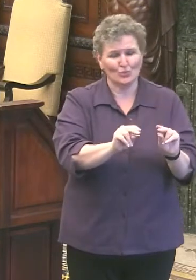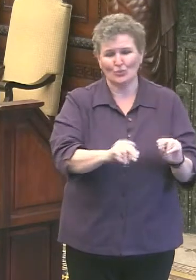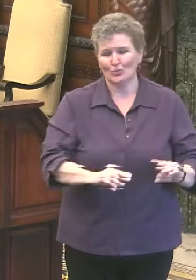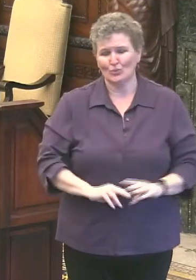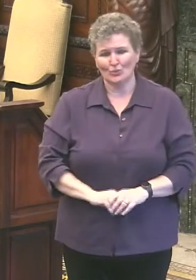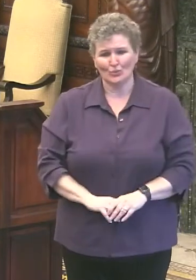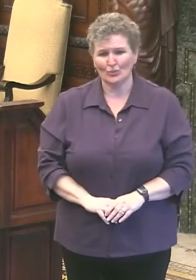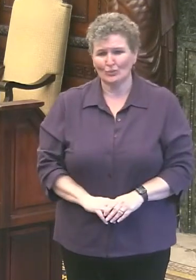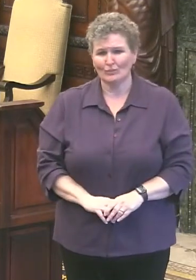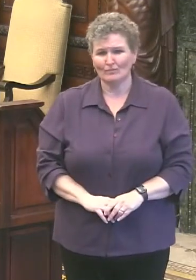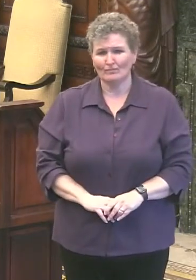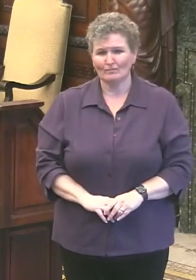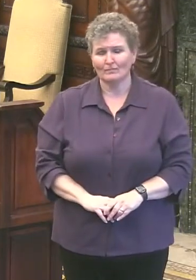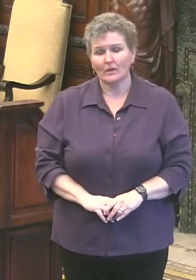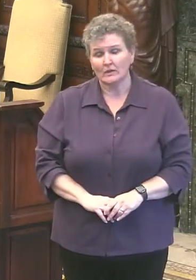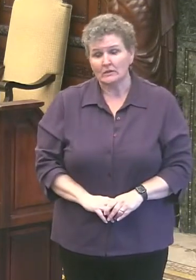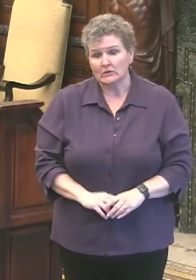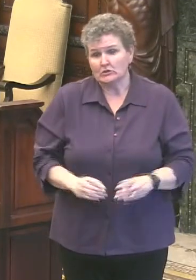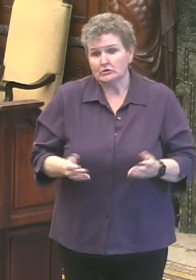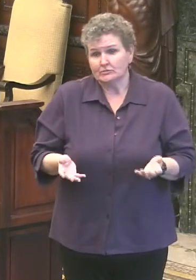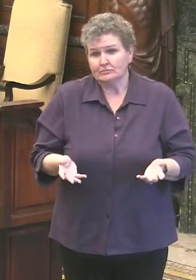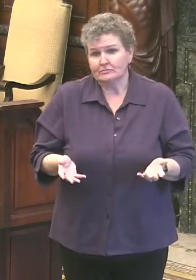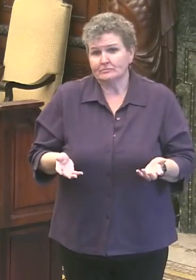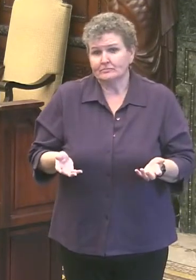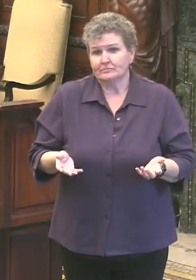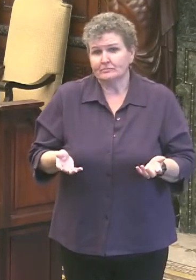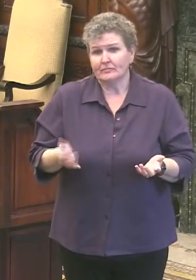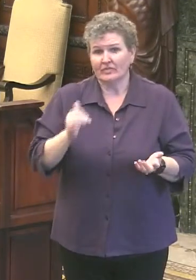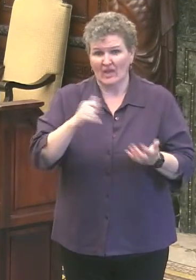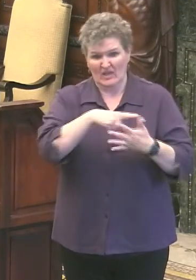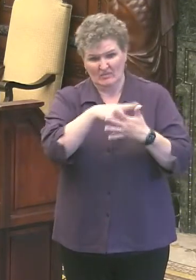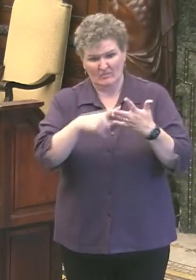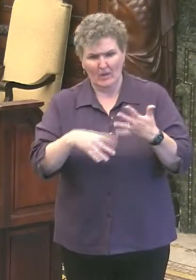I forget the other things I mentioned there, but those are the key steps.